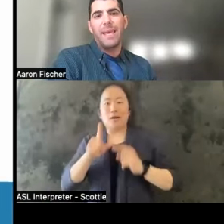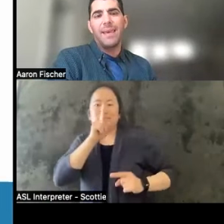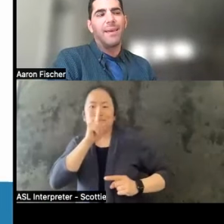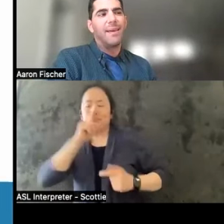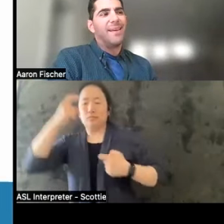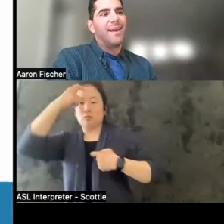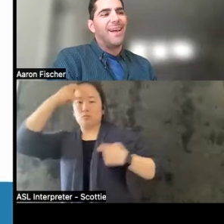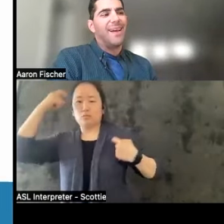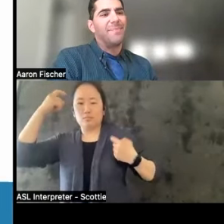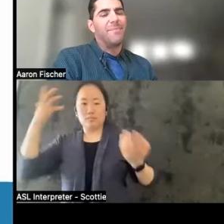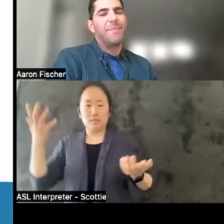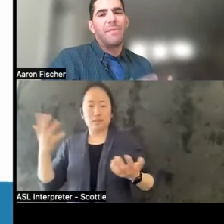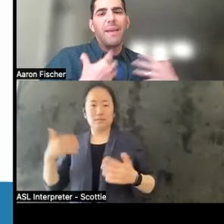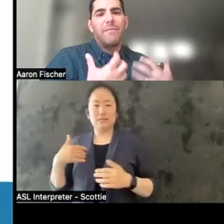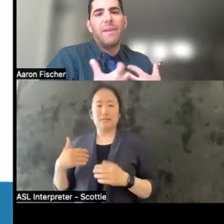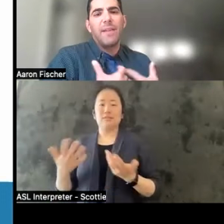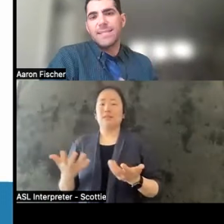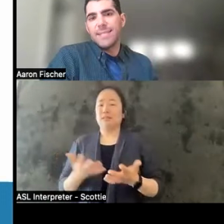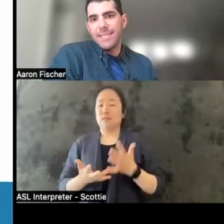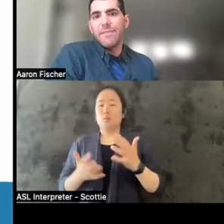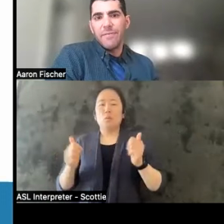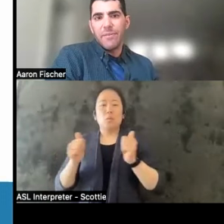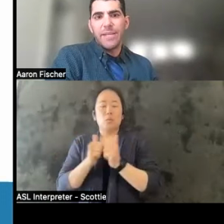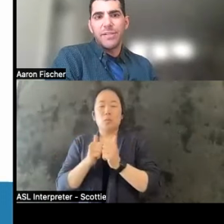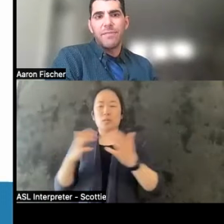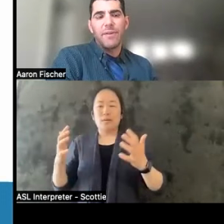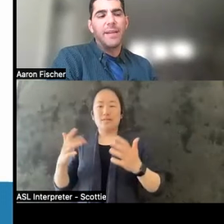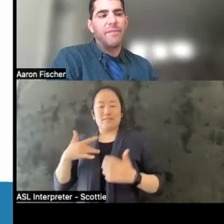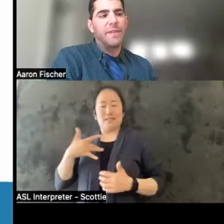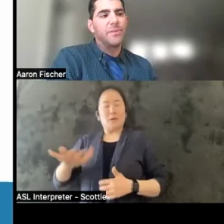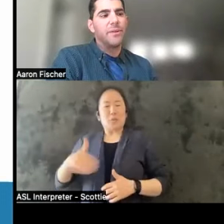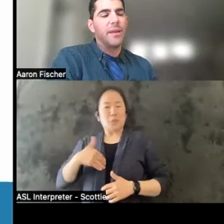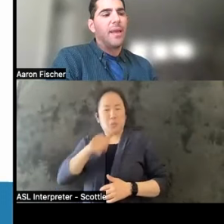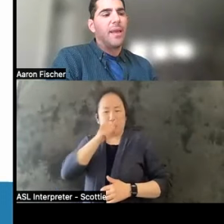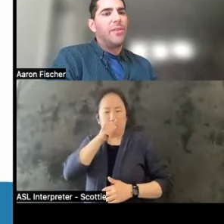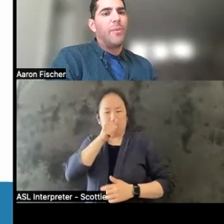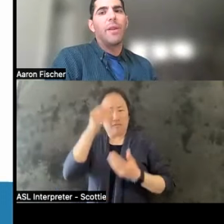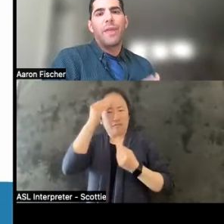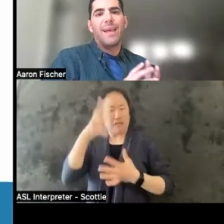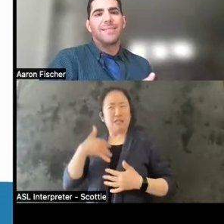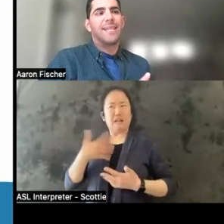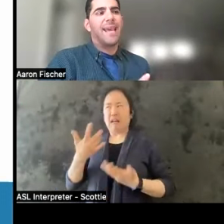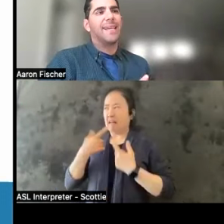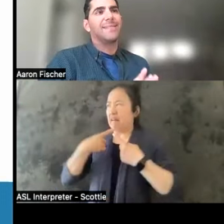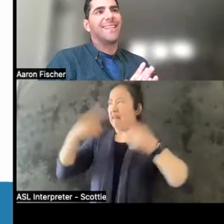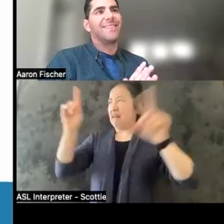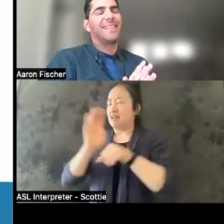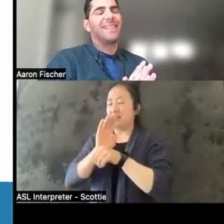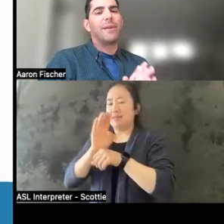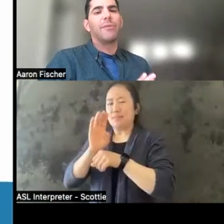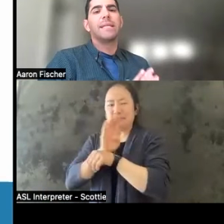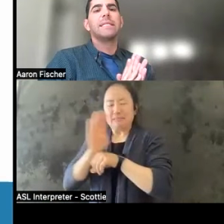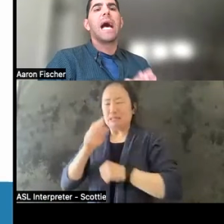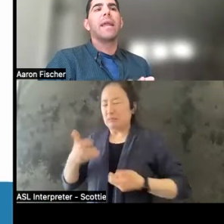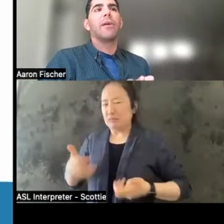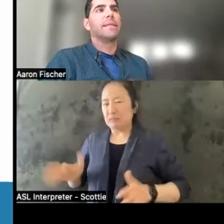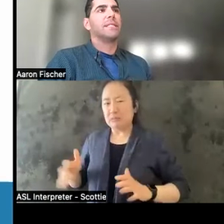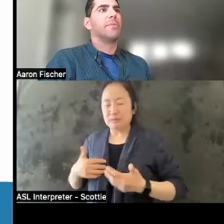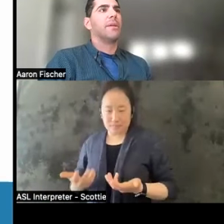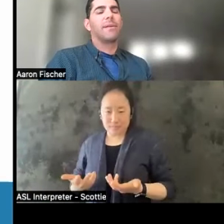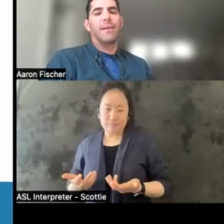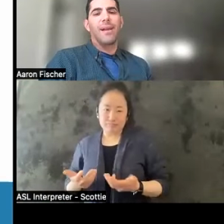might be, might feel like sensitive information for an individual. The one other thing I'll say is it generally is